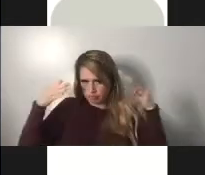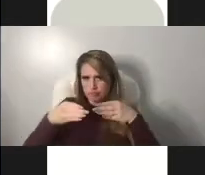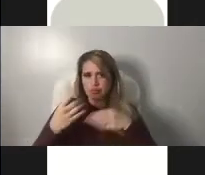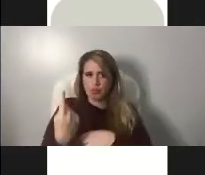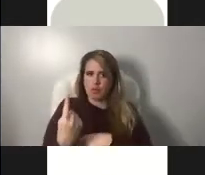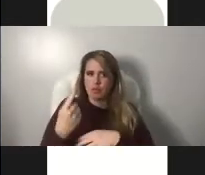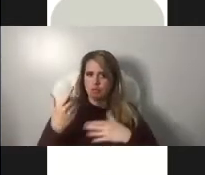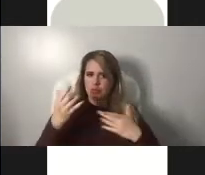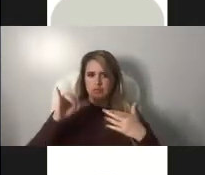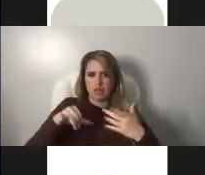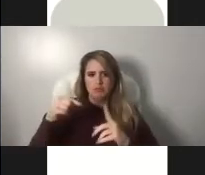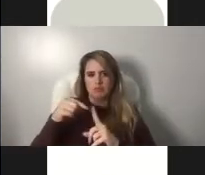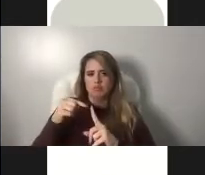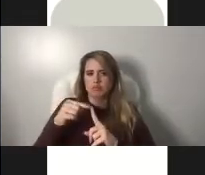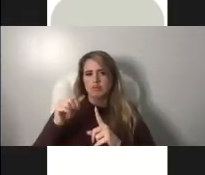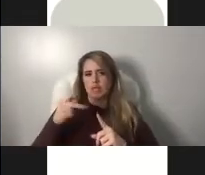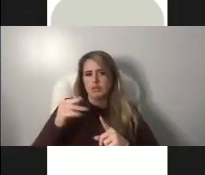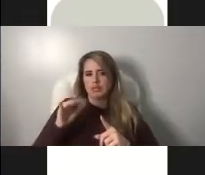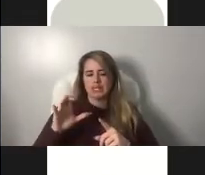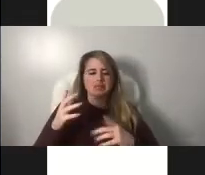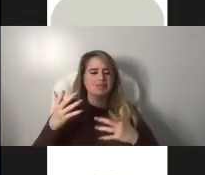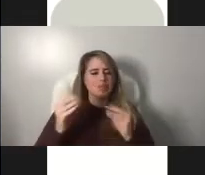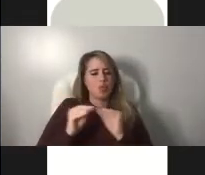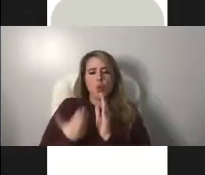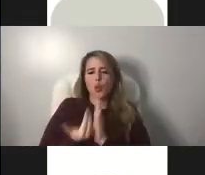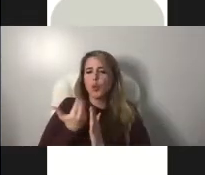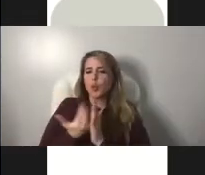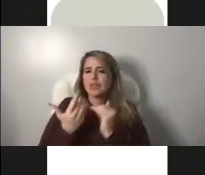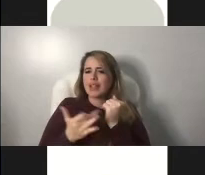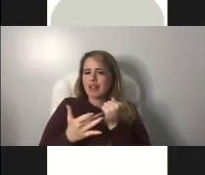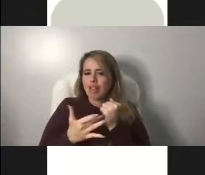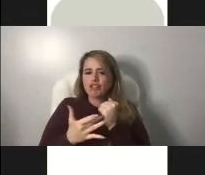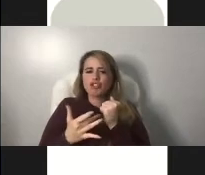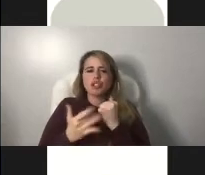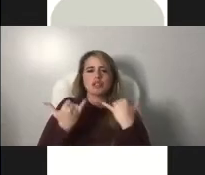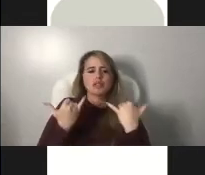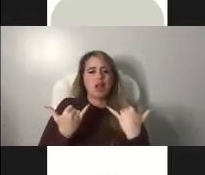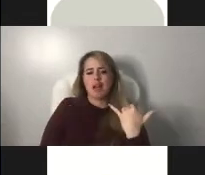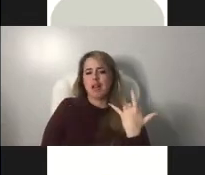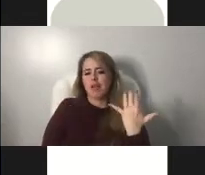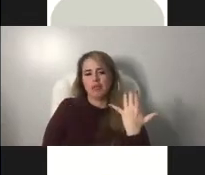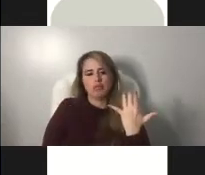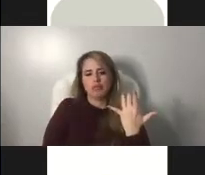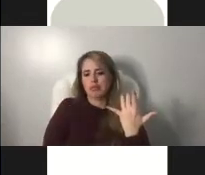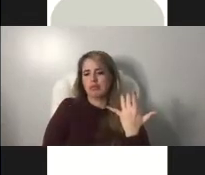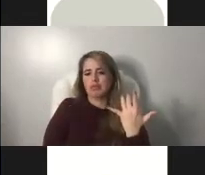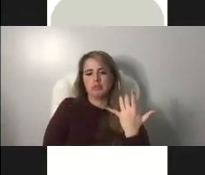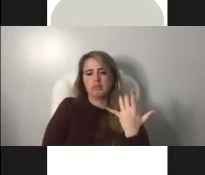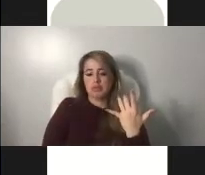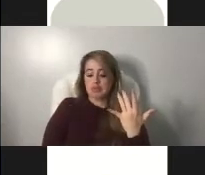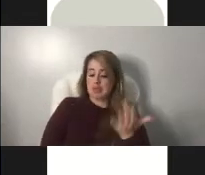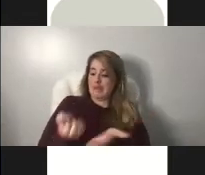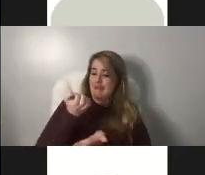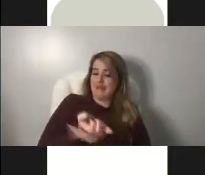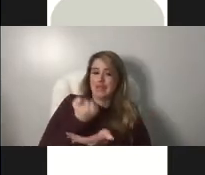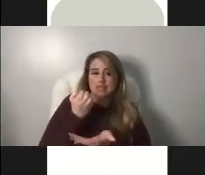Unfortunately, with APIC, it's somewhat of a newer technology, and at this point, there is no definitive evidence